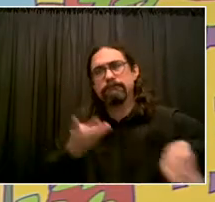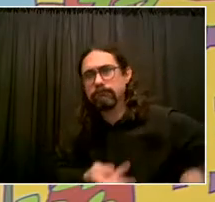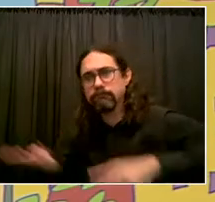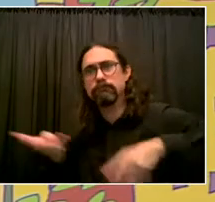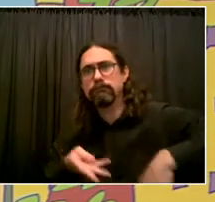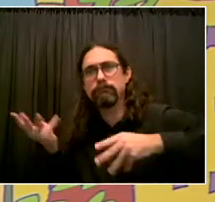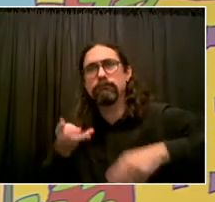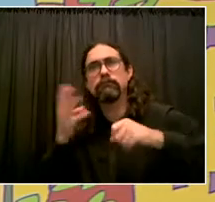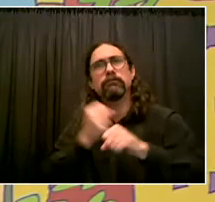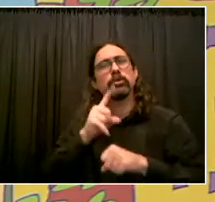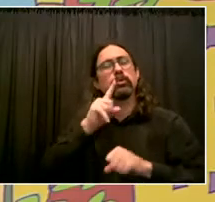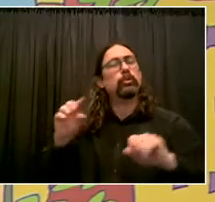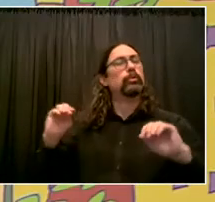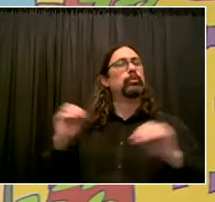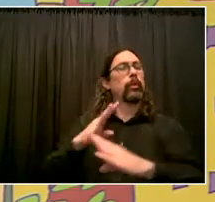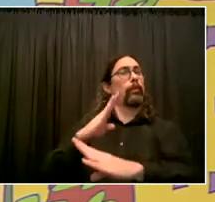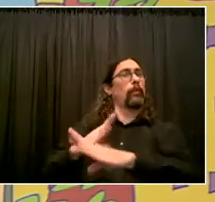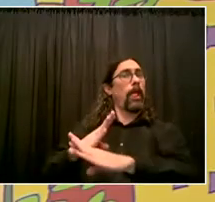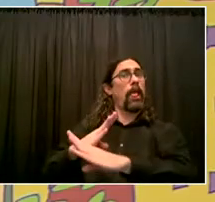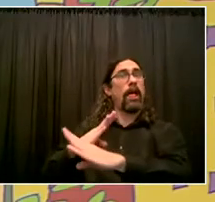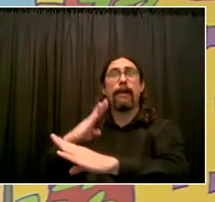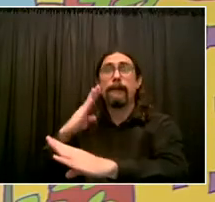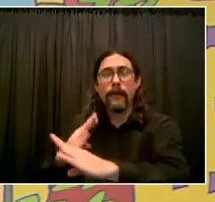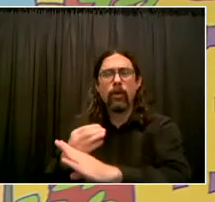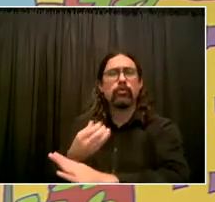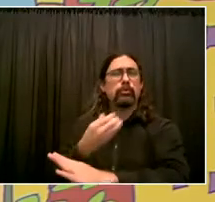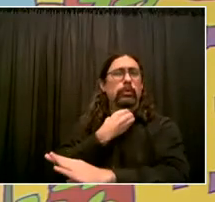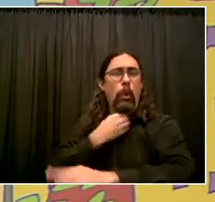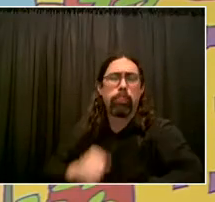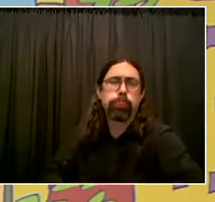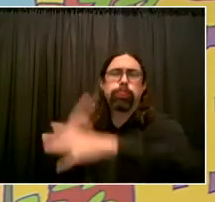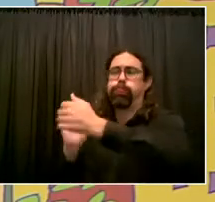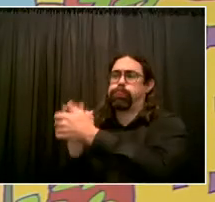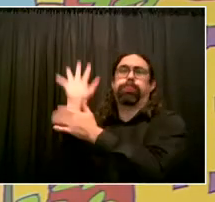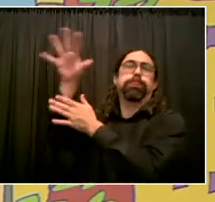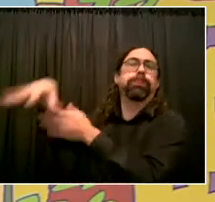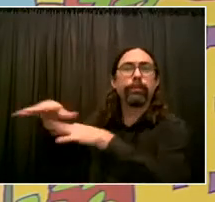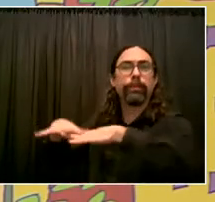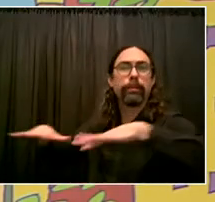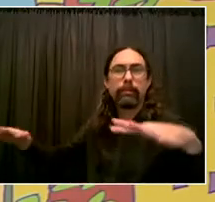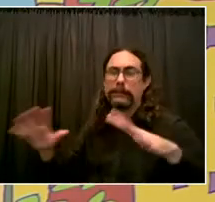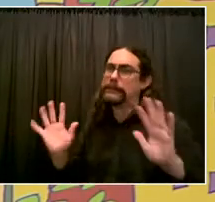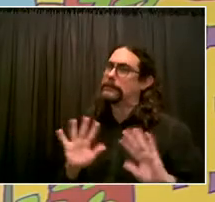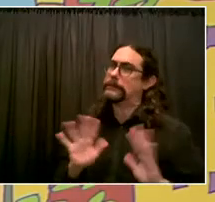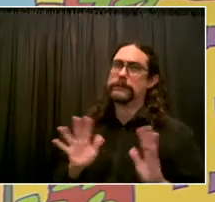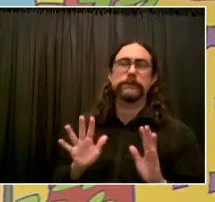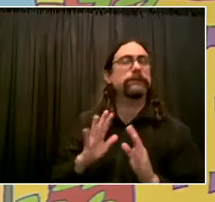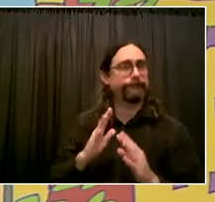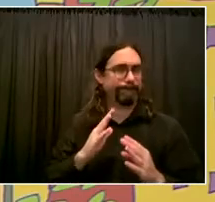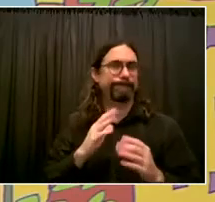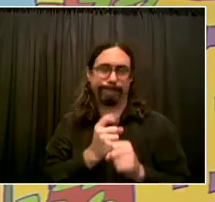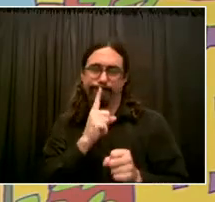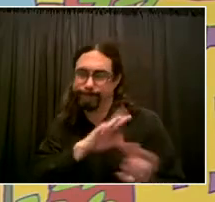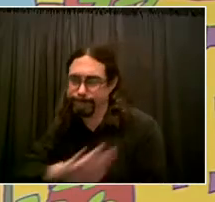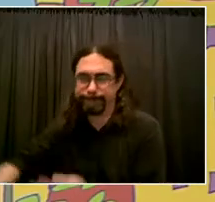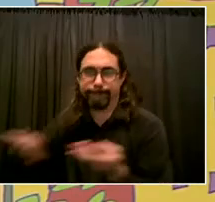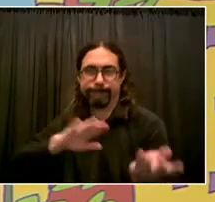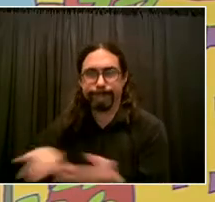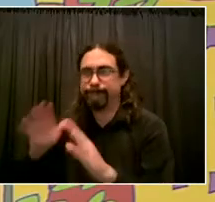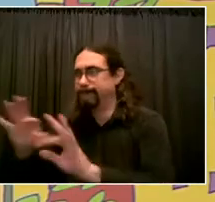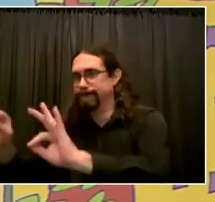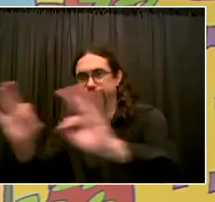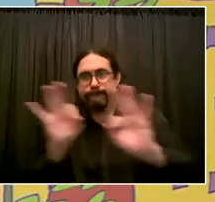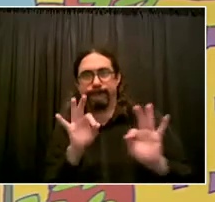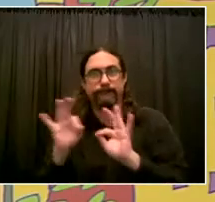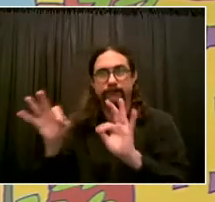let's talk about the thing we focus on all the time, the thing that's bringing us back, which is vaccinations. New York City, I'm so